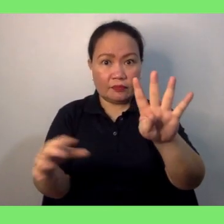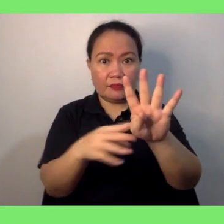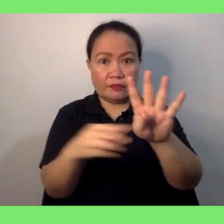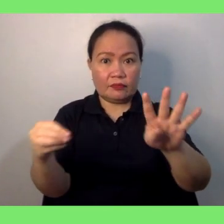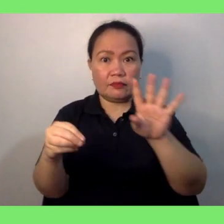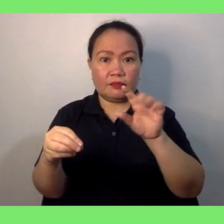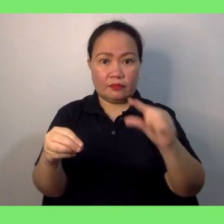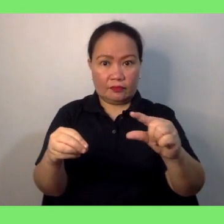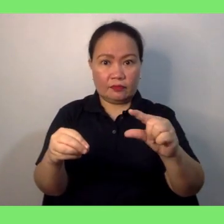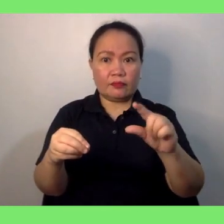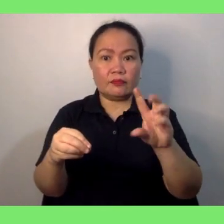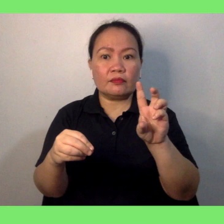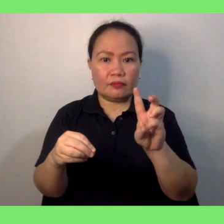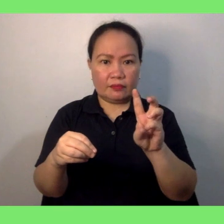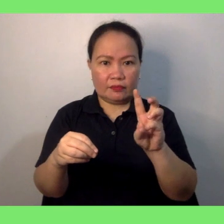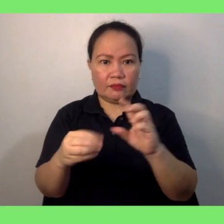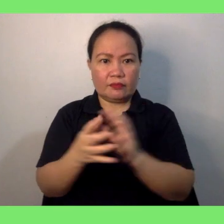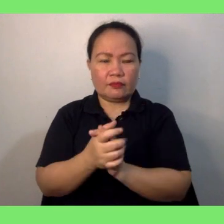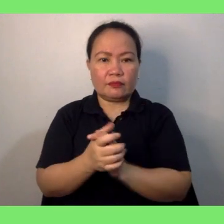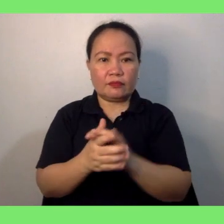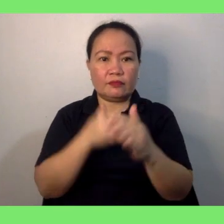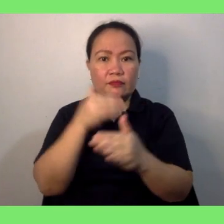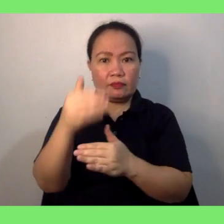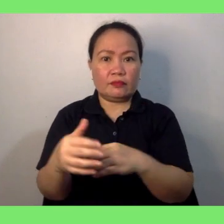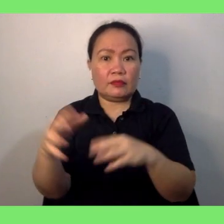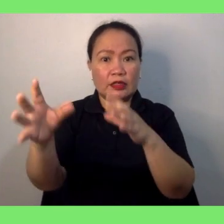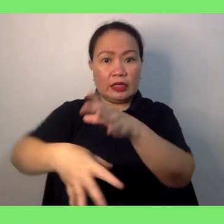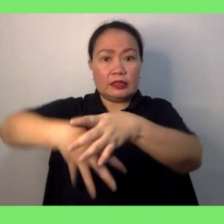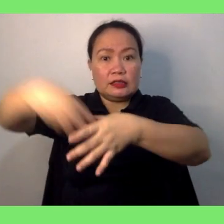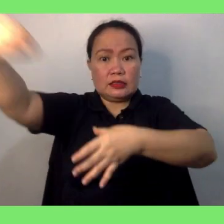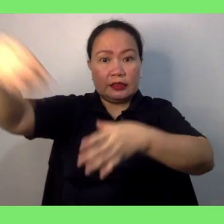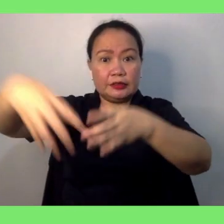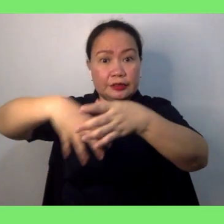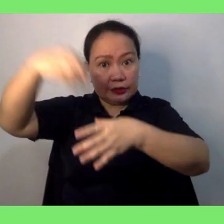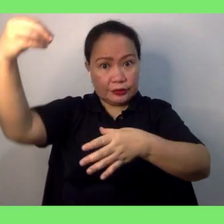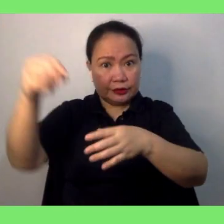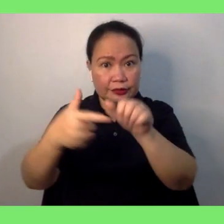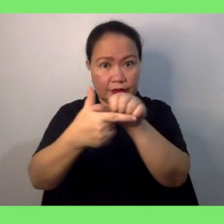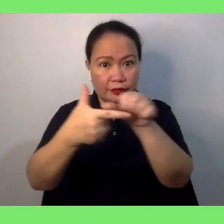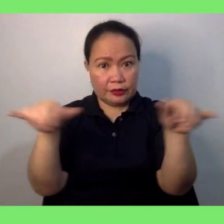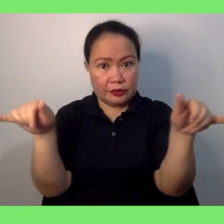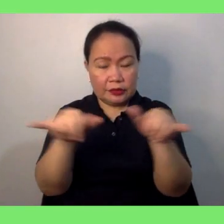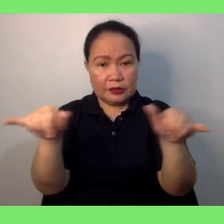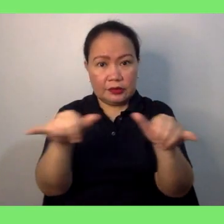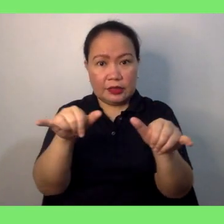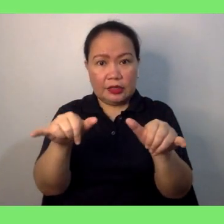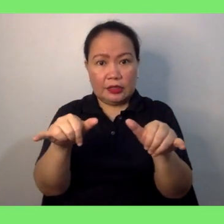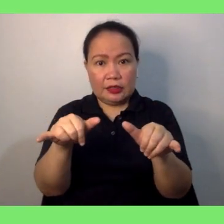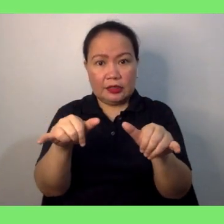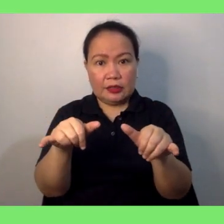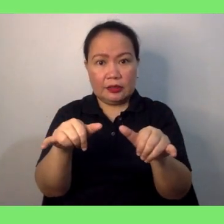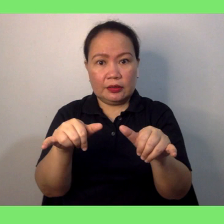angle 6. Next, exterior angles on the same side. So, ito naman yung nasa outside